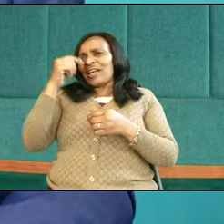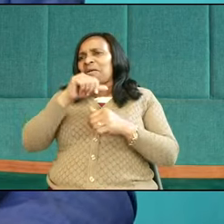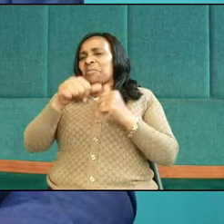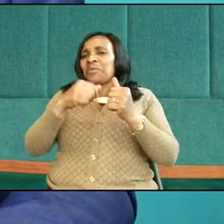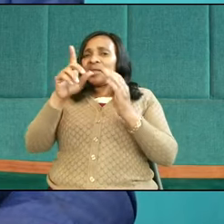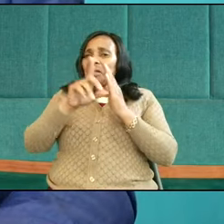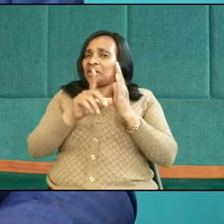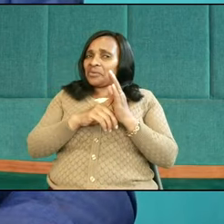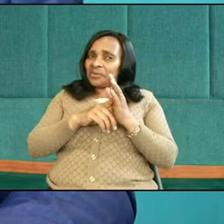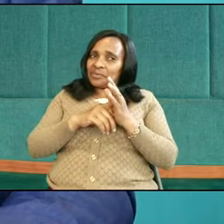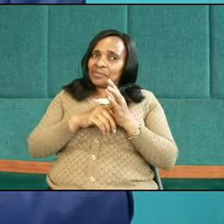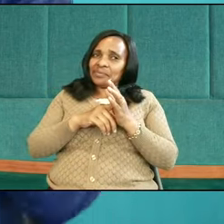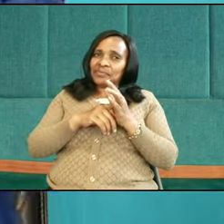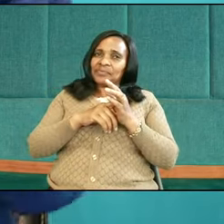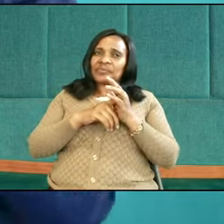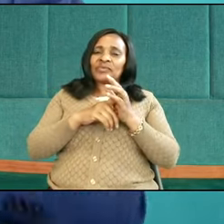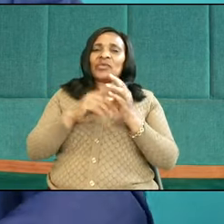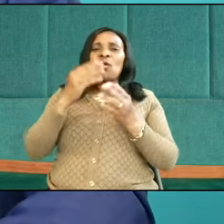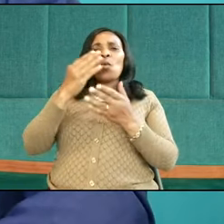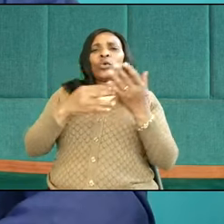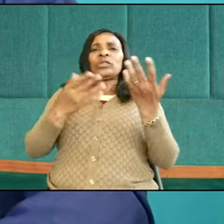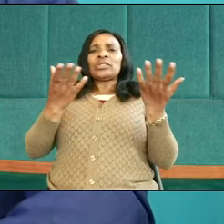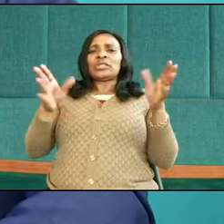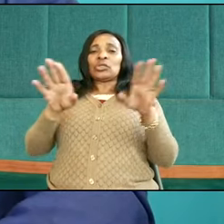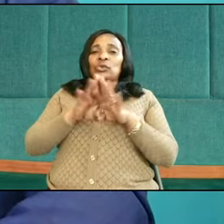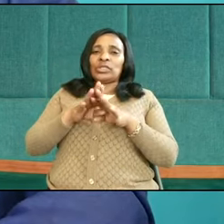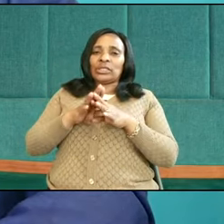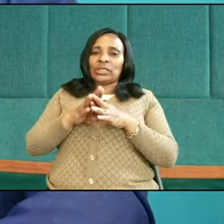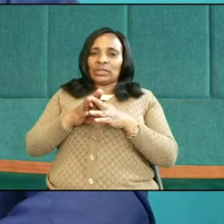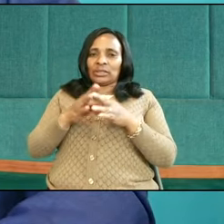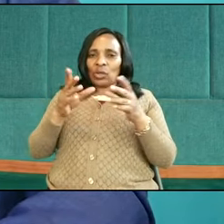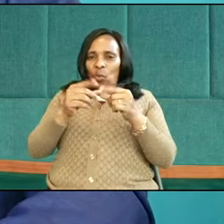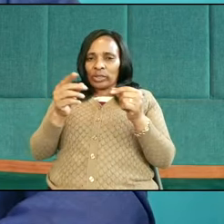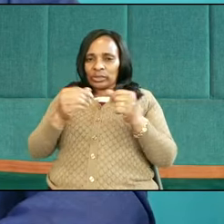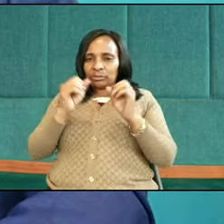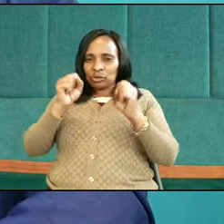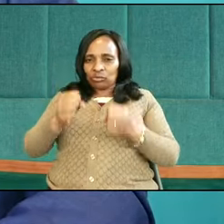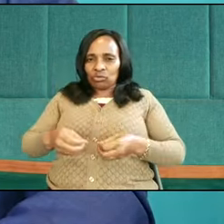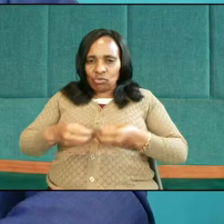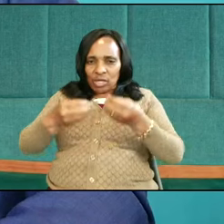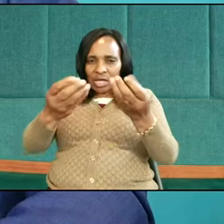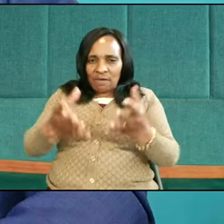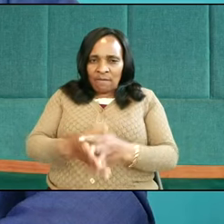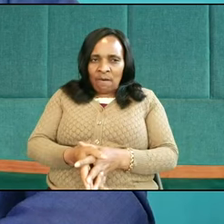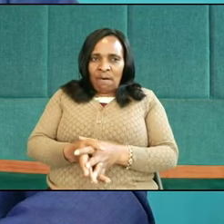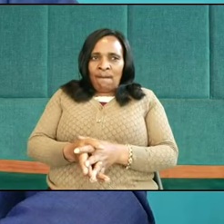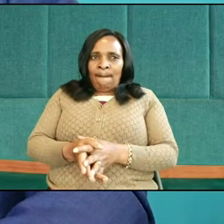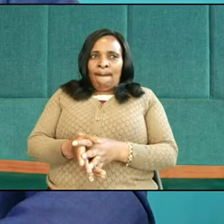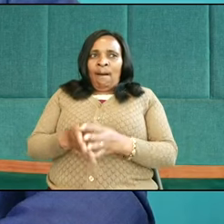lesson. What parting shot can you give, really?